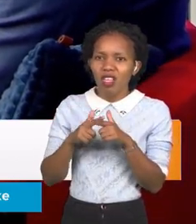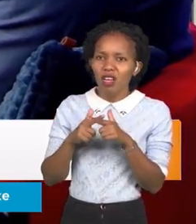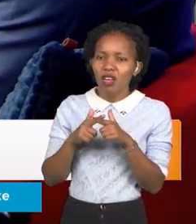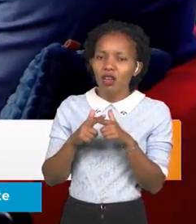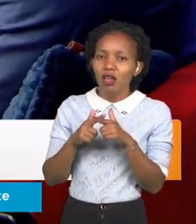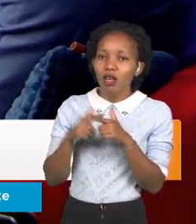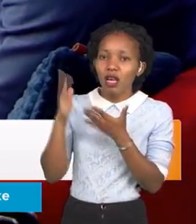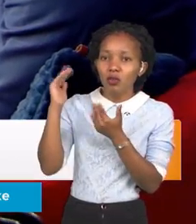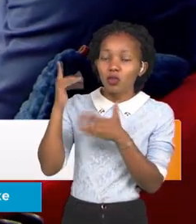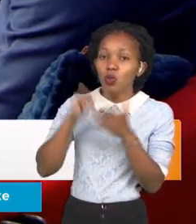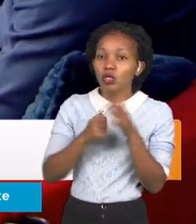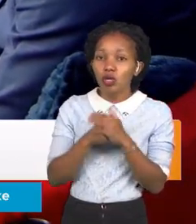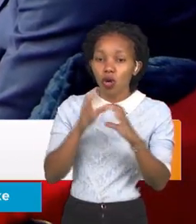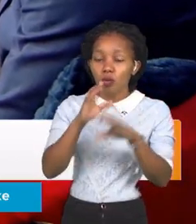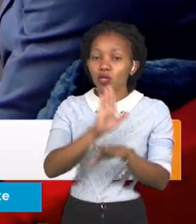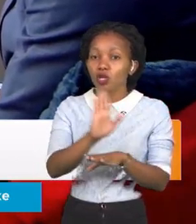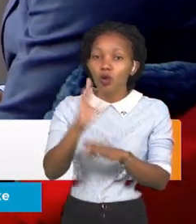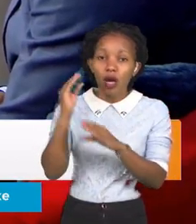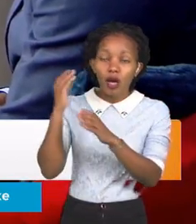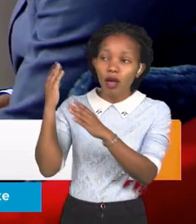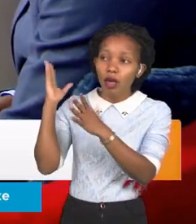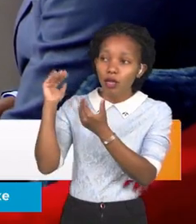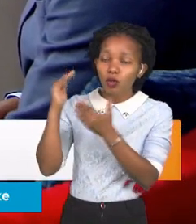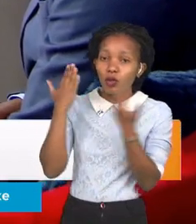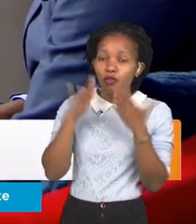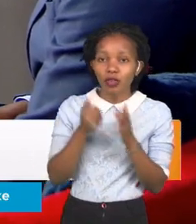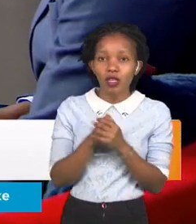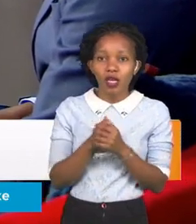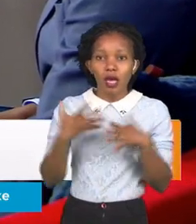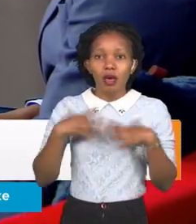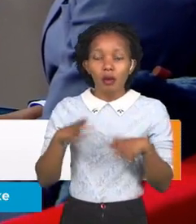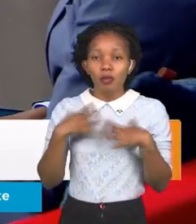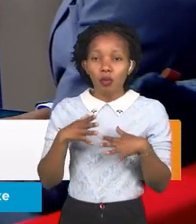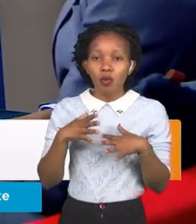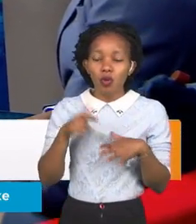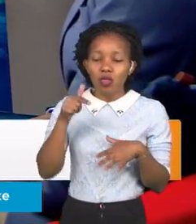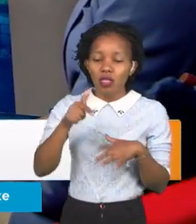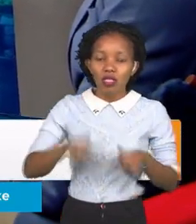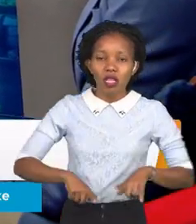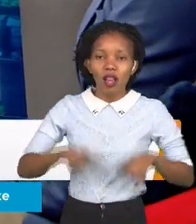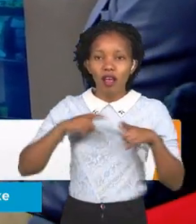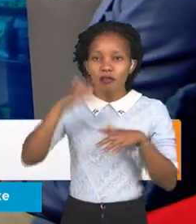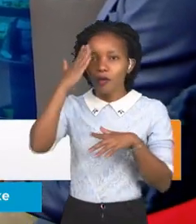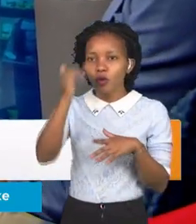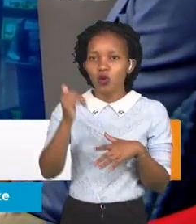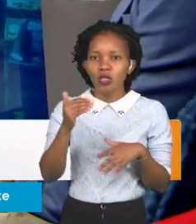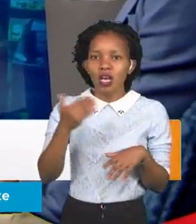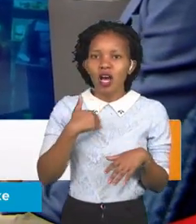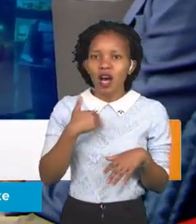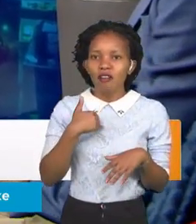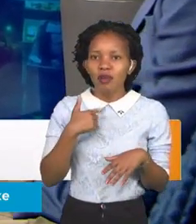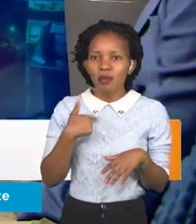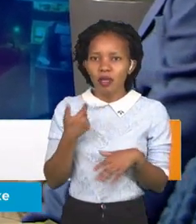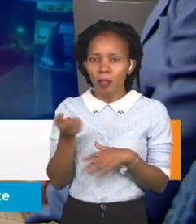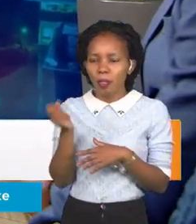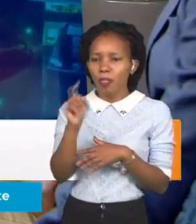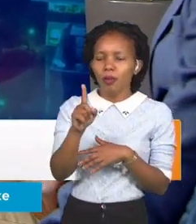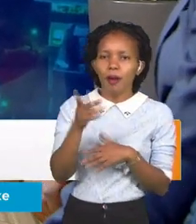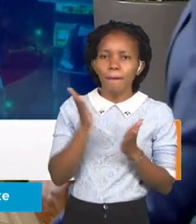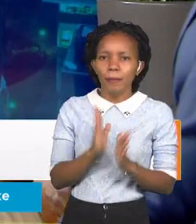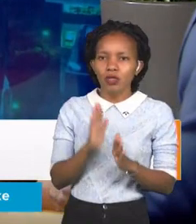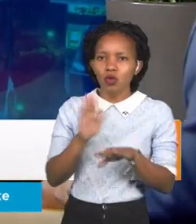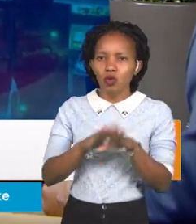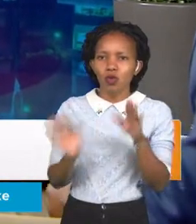communicated your expectations? Sure. Because most of us are roaming this earth with, I text someone good morning.